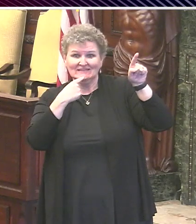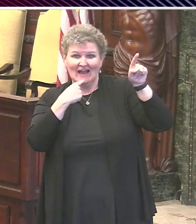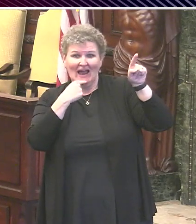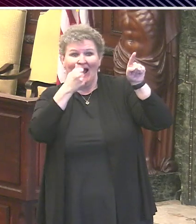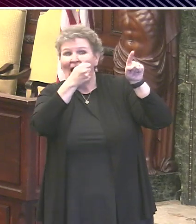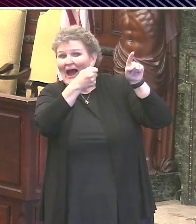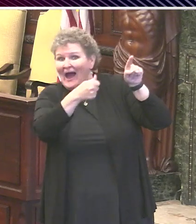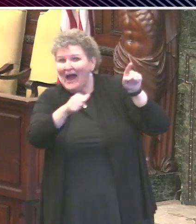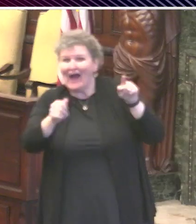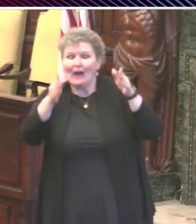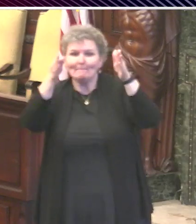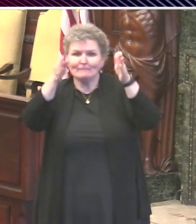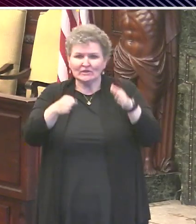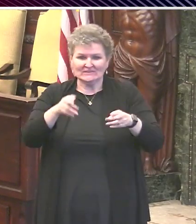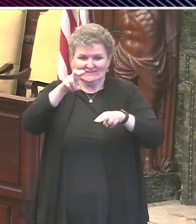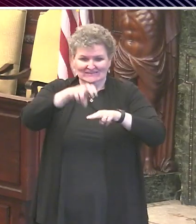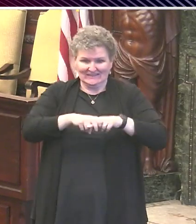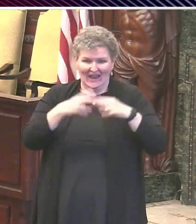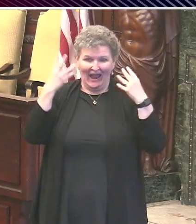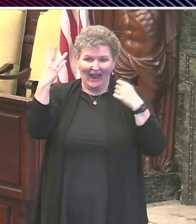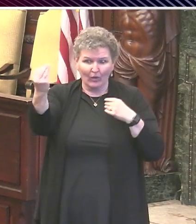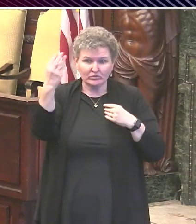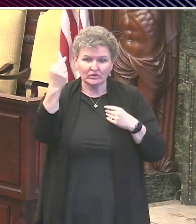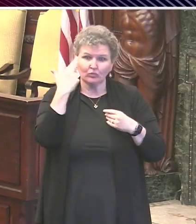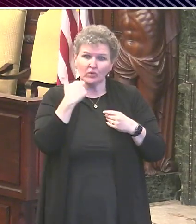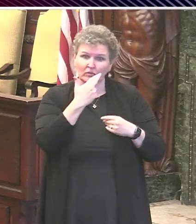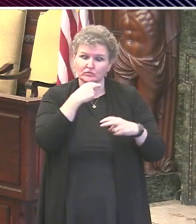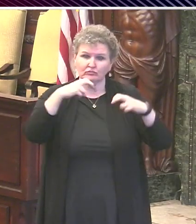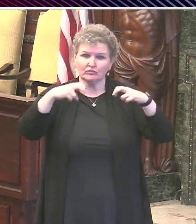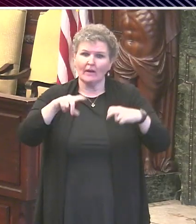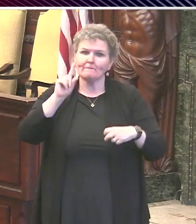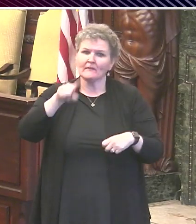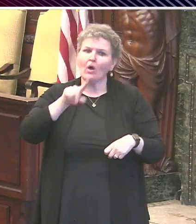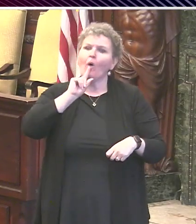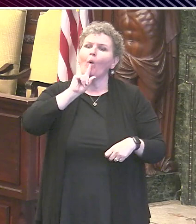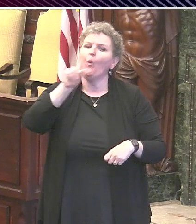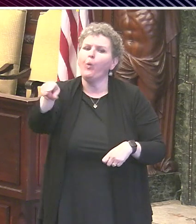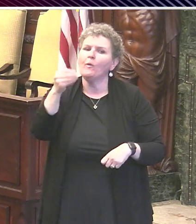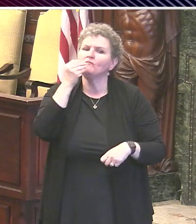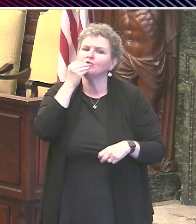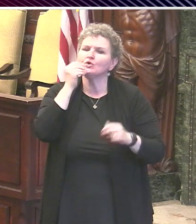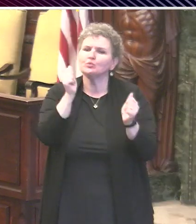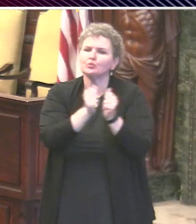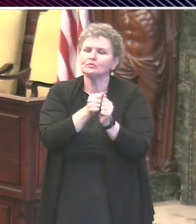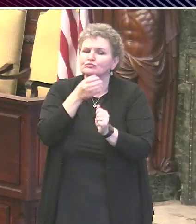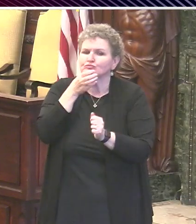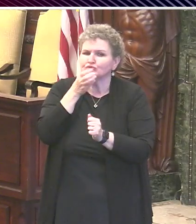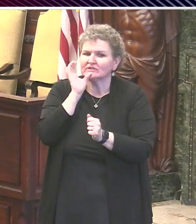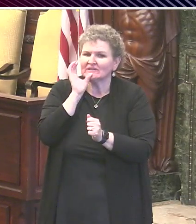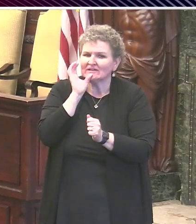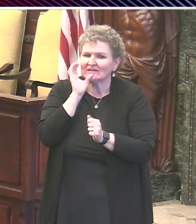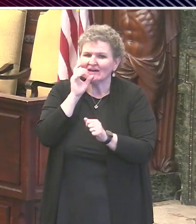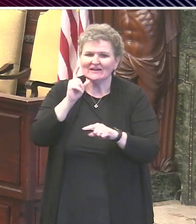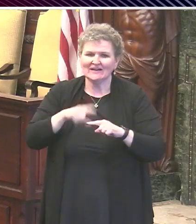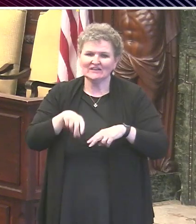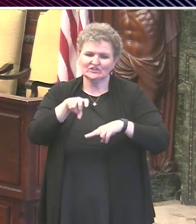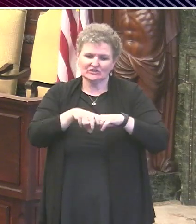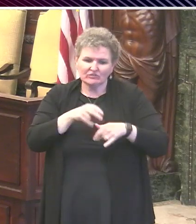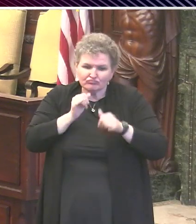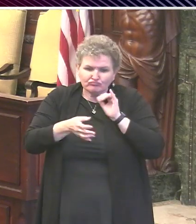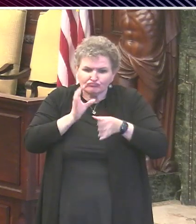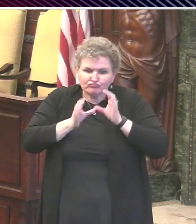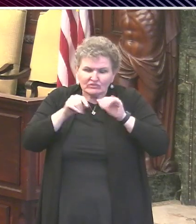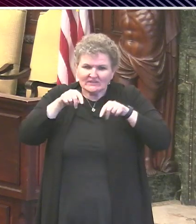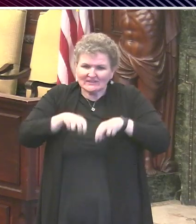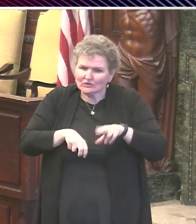at outdoor dining areas must order food along with drinks, like they can't just sit out there and get drinks. And I know